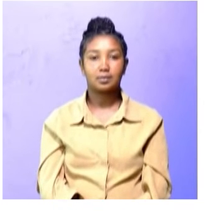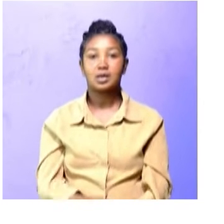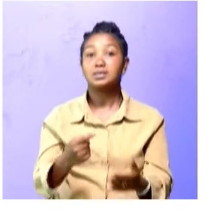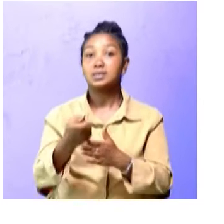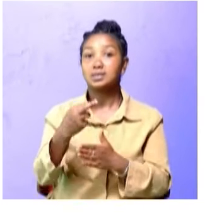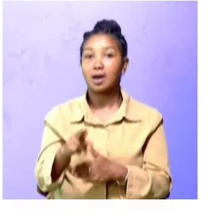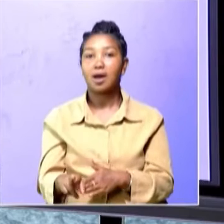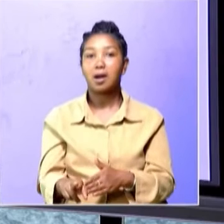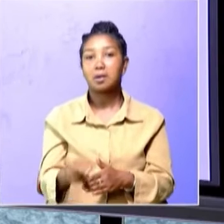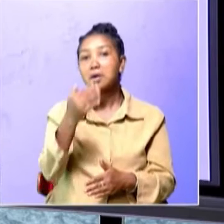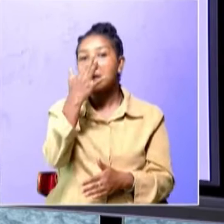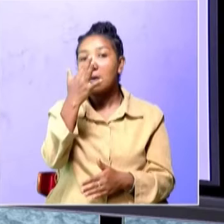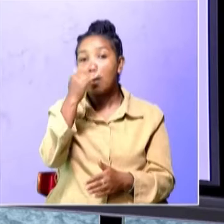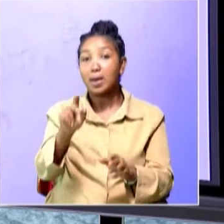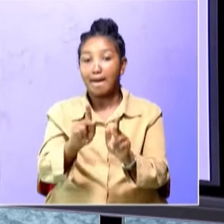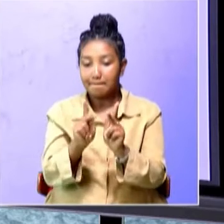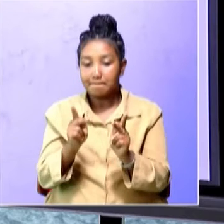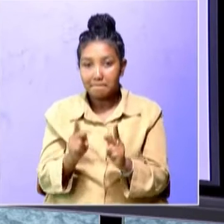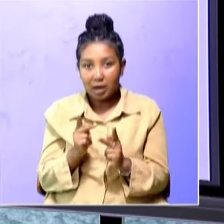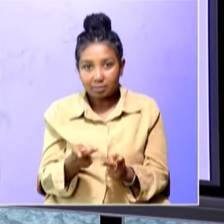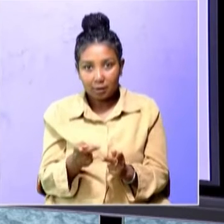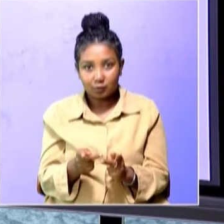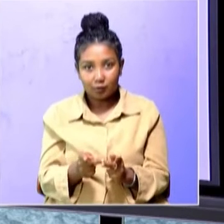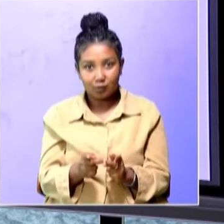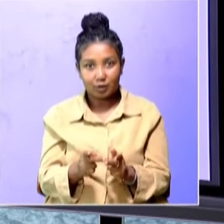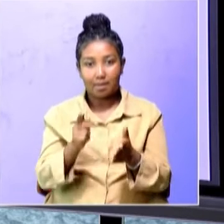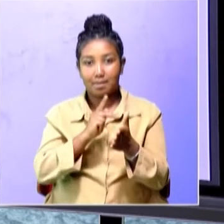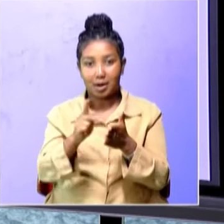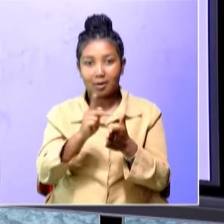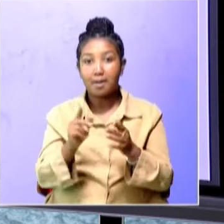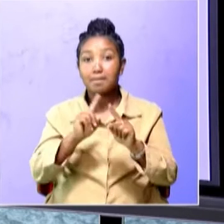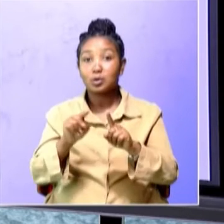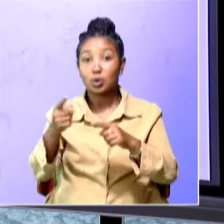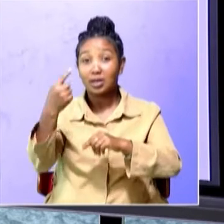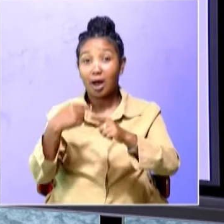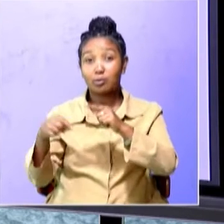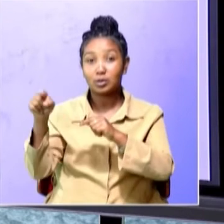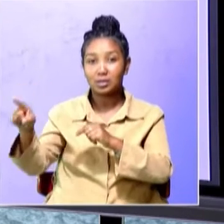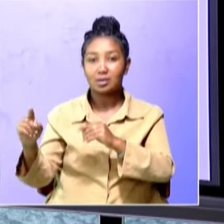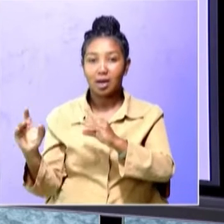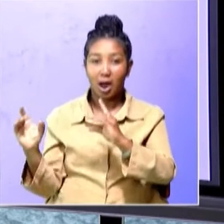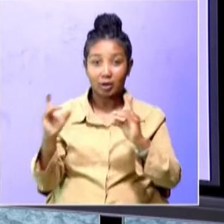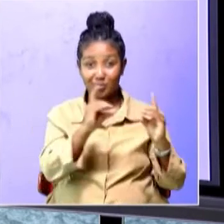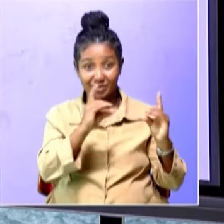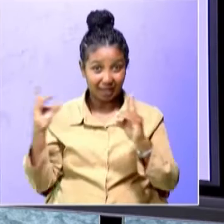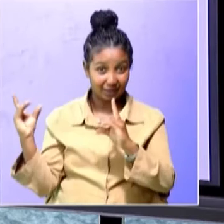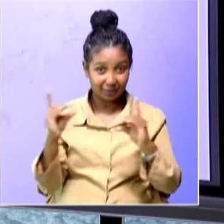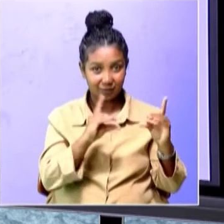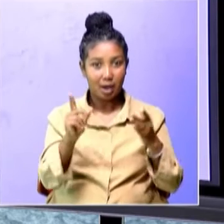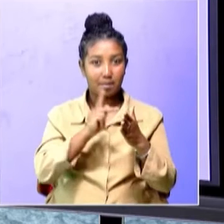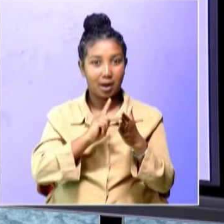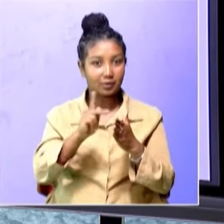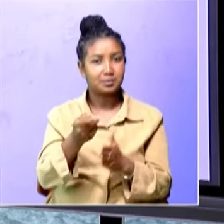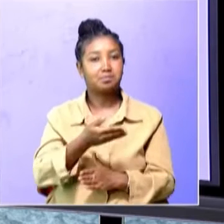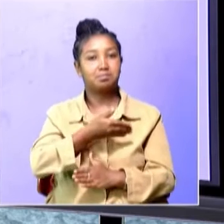These are the common parts of a paragraph that we have seen so far. But when we come about this argumentative paragraph,